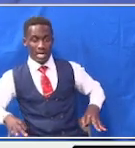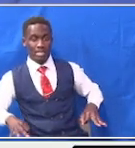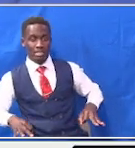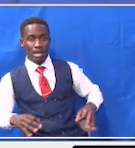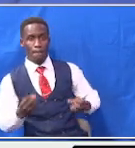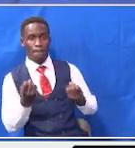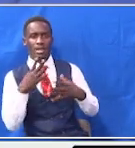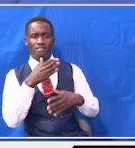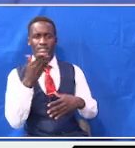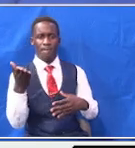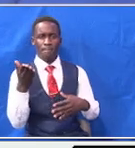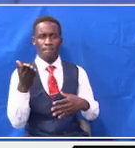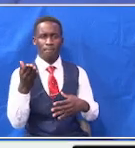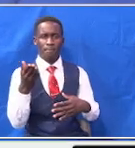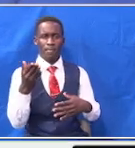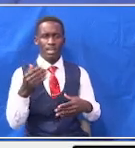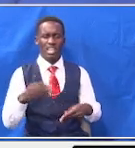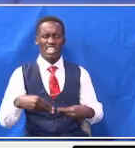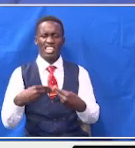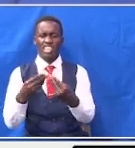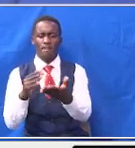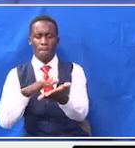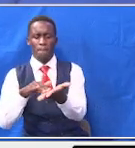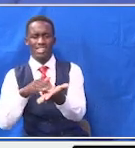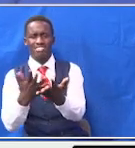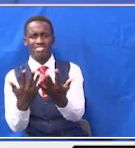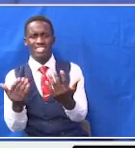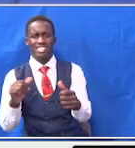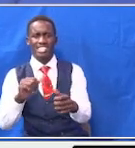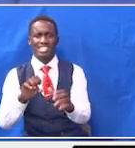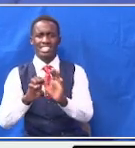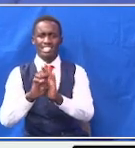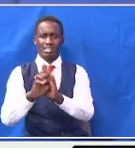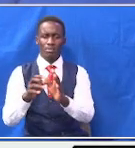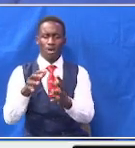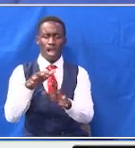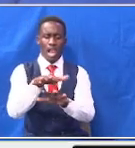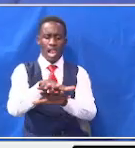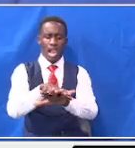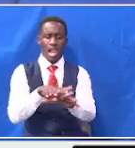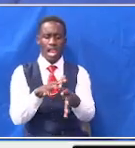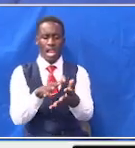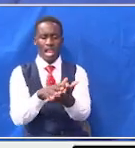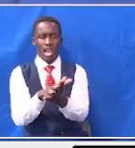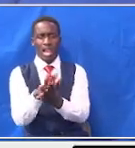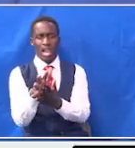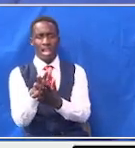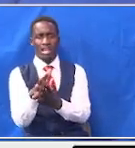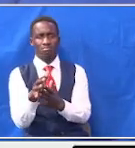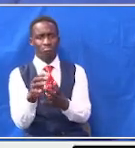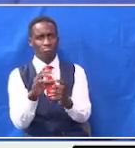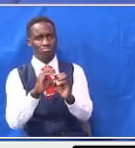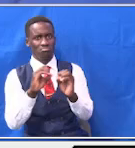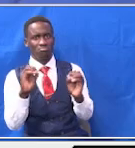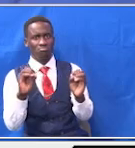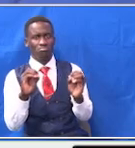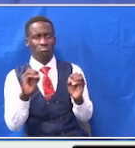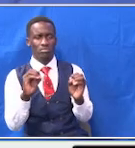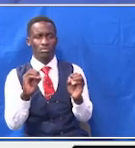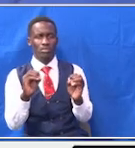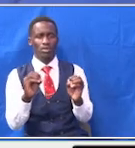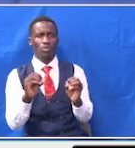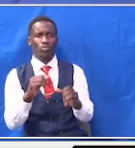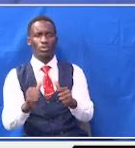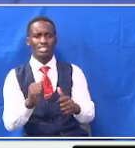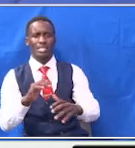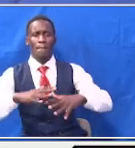of them are not even able to provide basic things like gloves and gauze and cotton wool. Mm-hmm. So that's a big thing, and I want us to